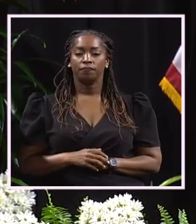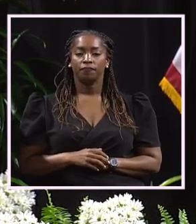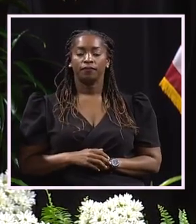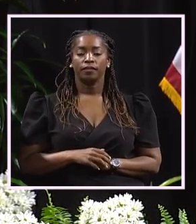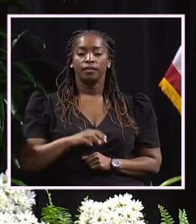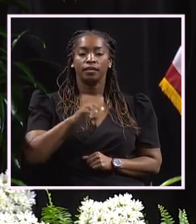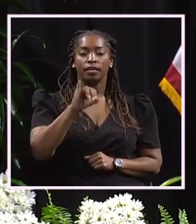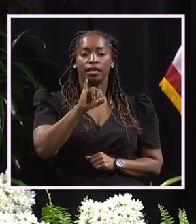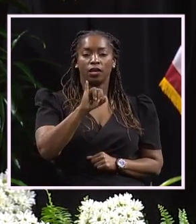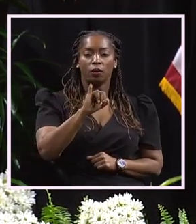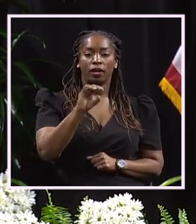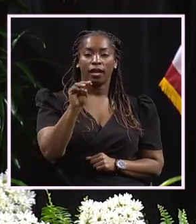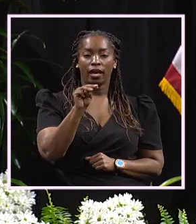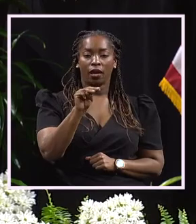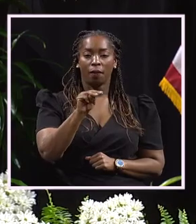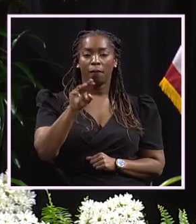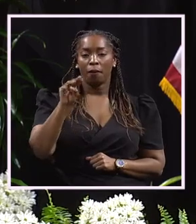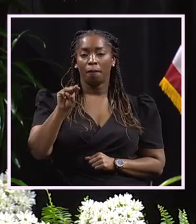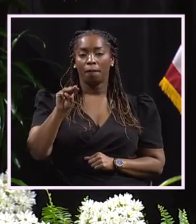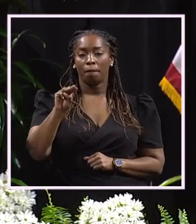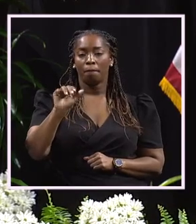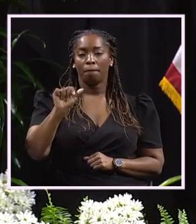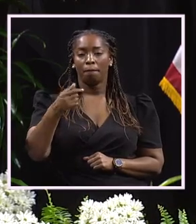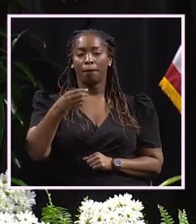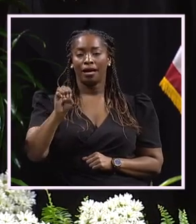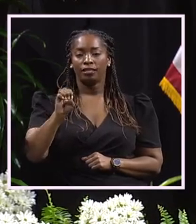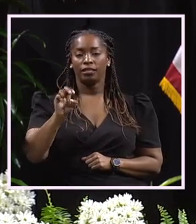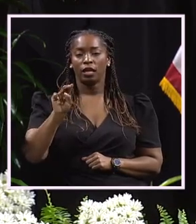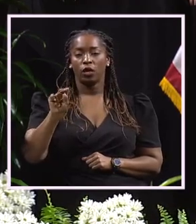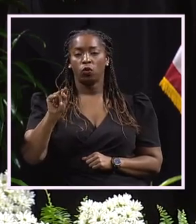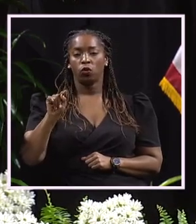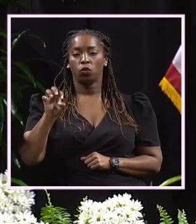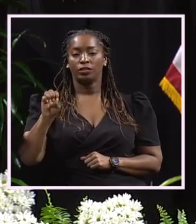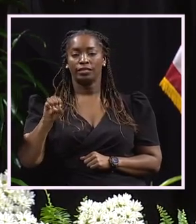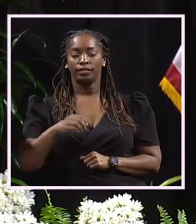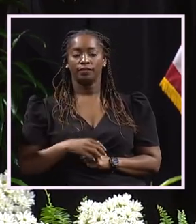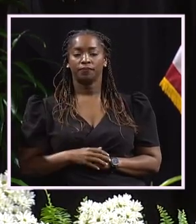Ewan M. Maji Nolte.